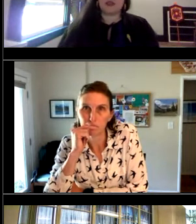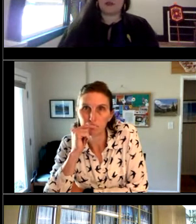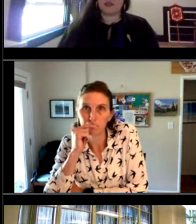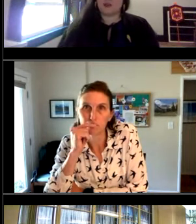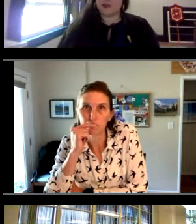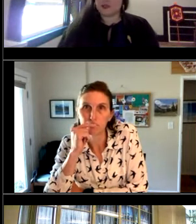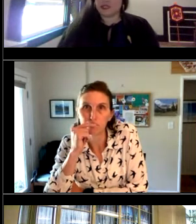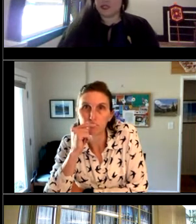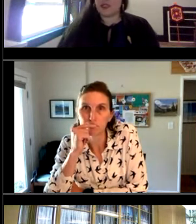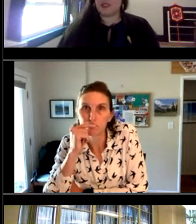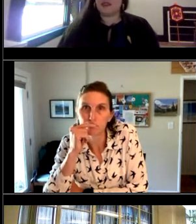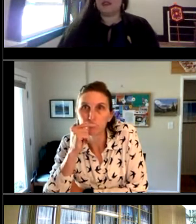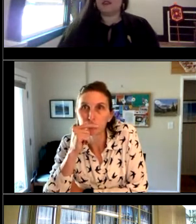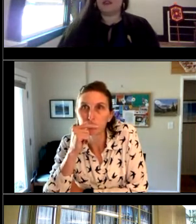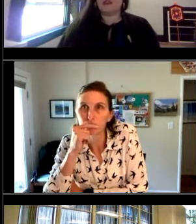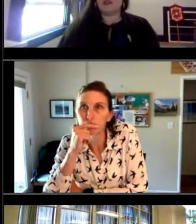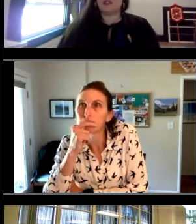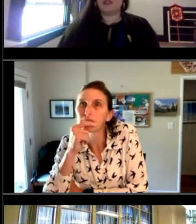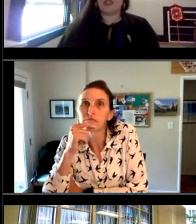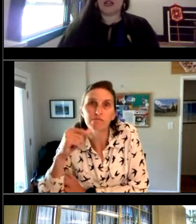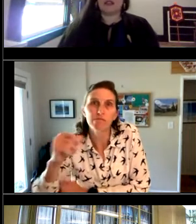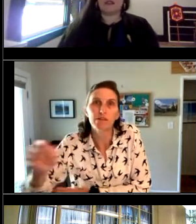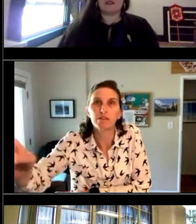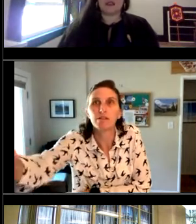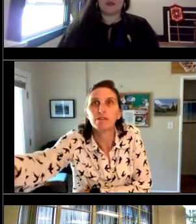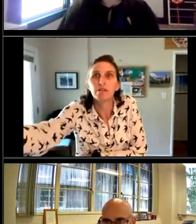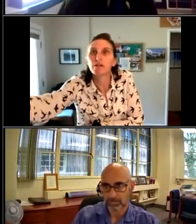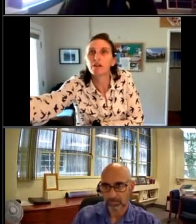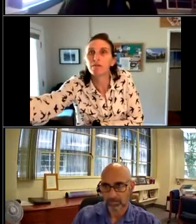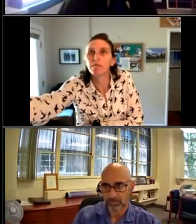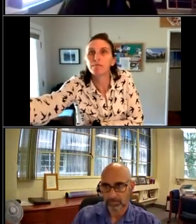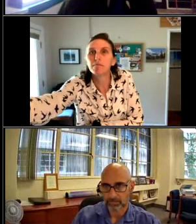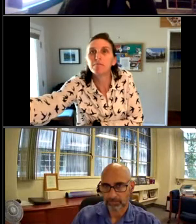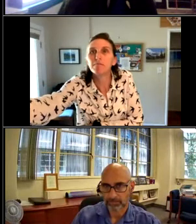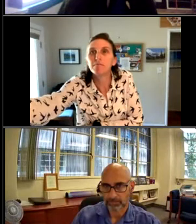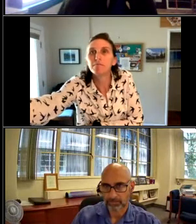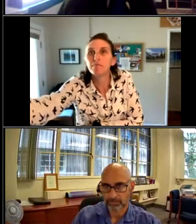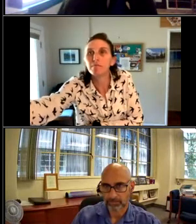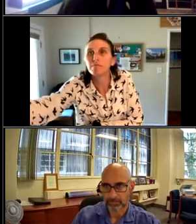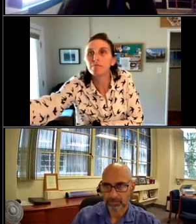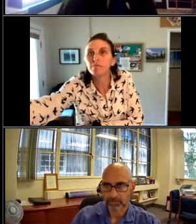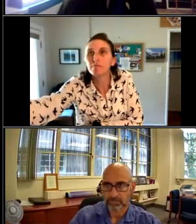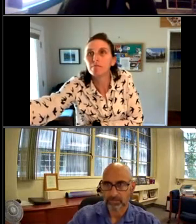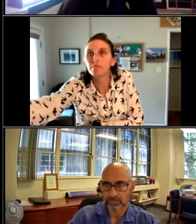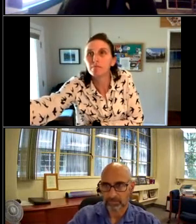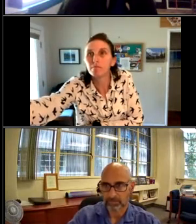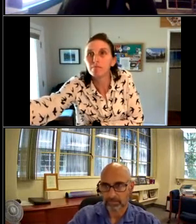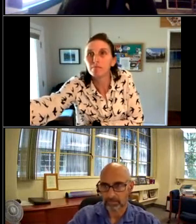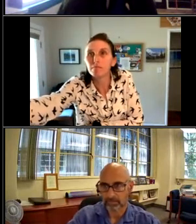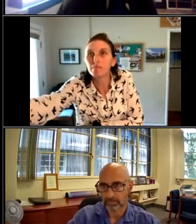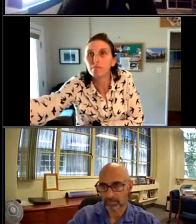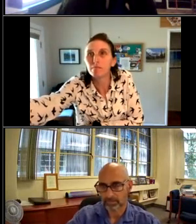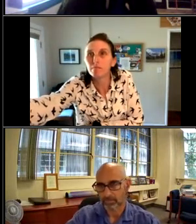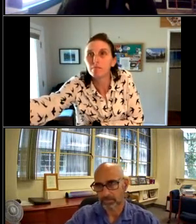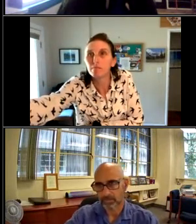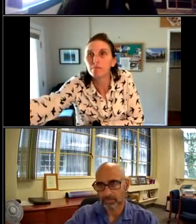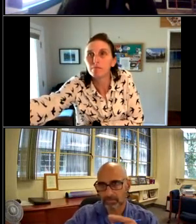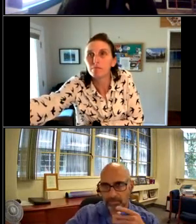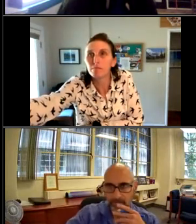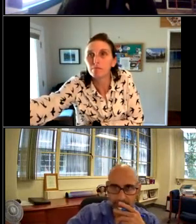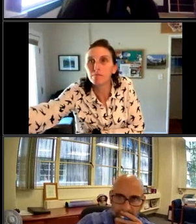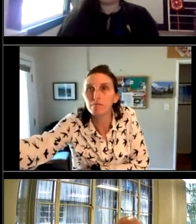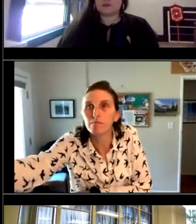questions that I'm now seeing in the chat from folks. Well, actually, if I'm